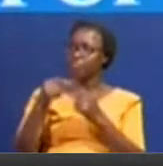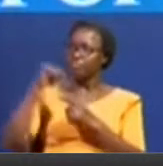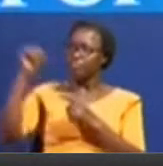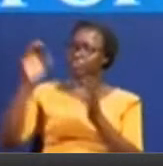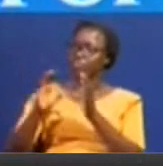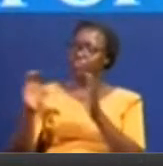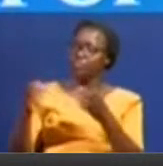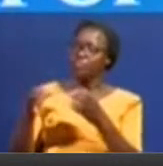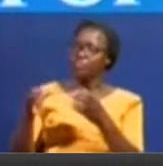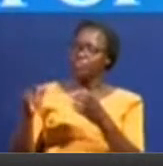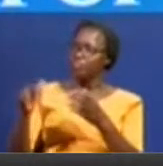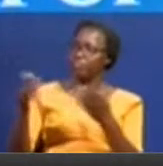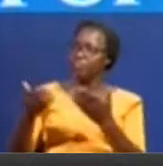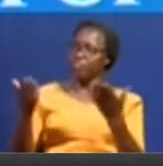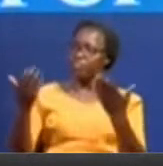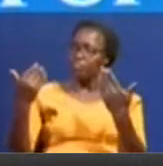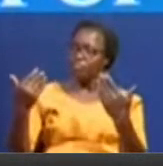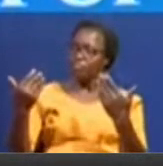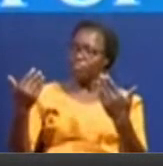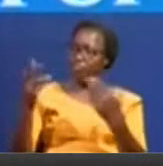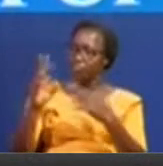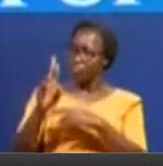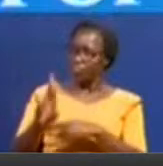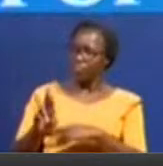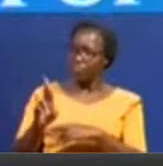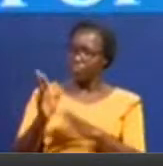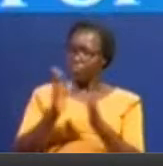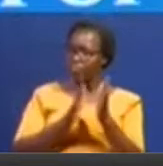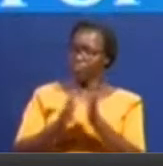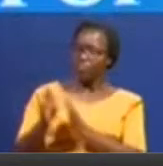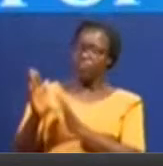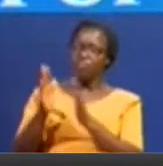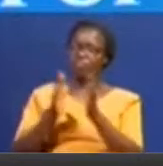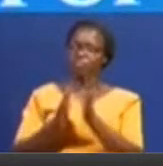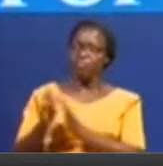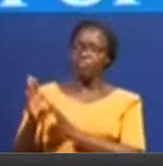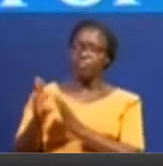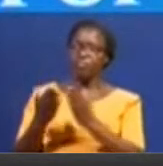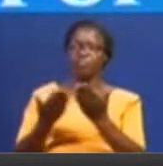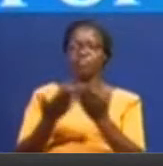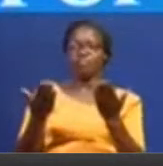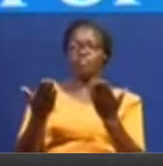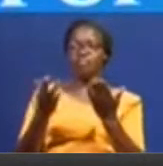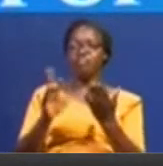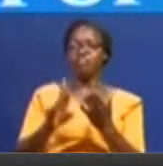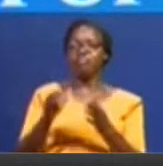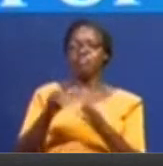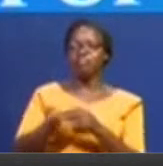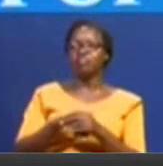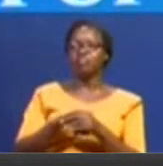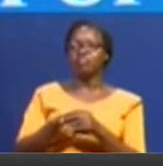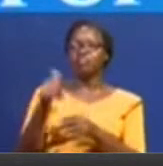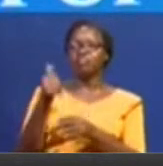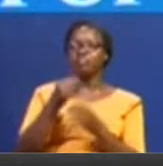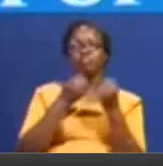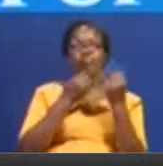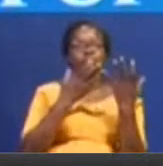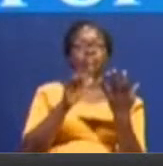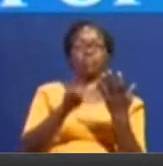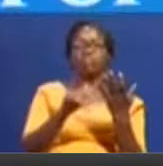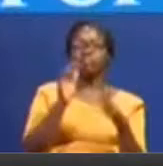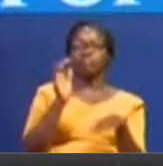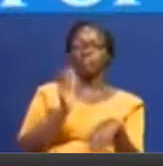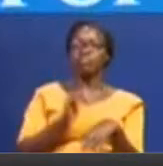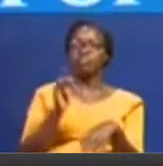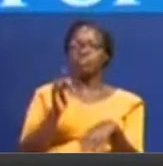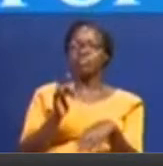political parties, this is where we are in terms of preparations. This is where we are in terms of any procurement that will